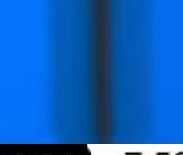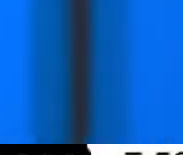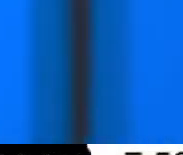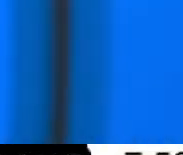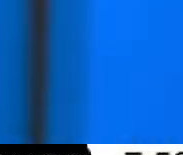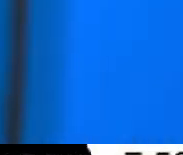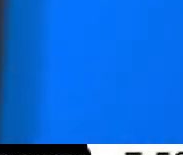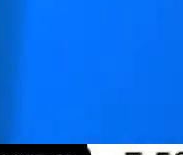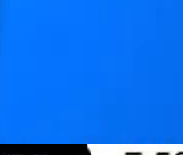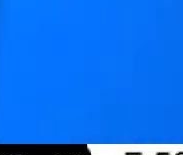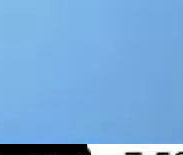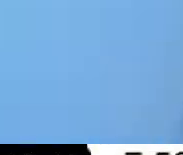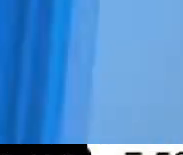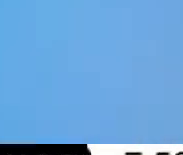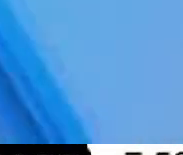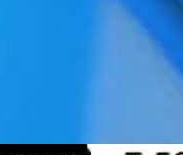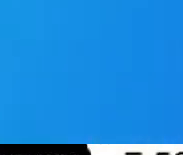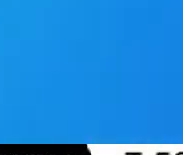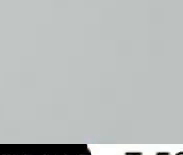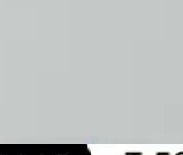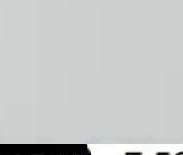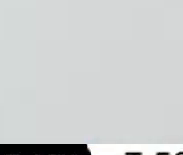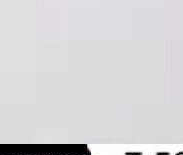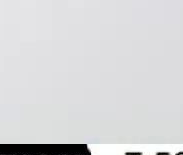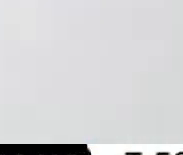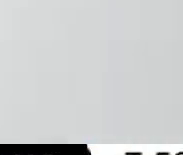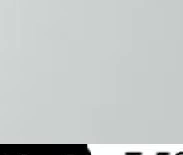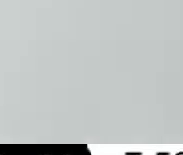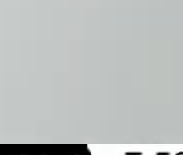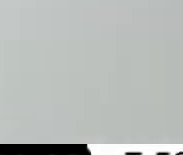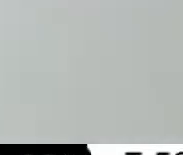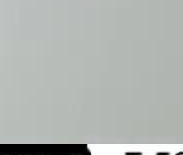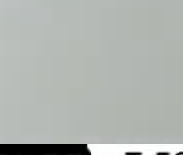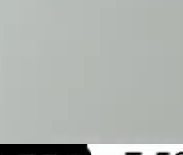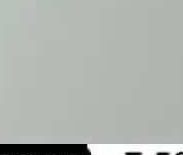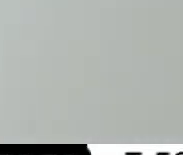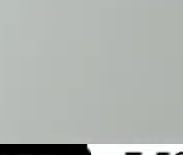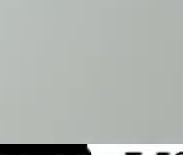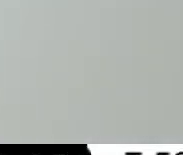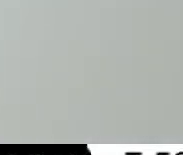ZNS Total Sports is brought to you by Fourth Terrace Diagnostic Center.